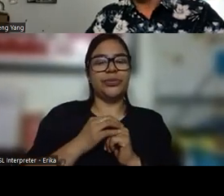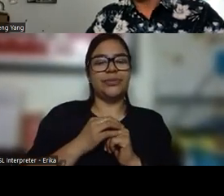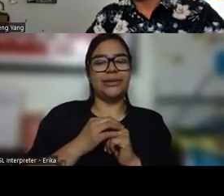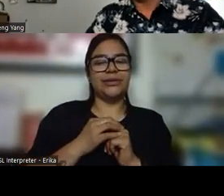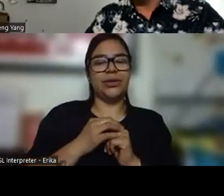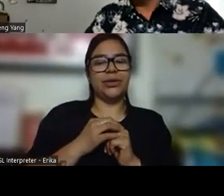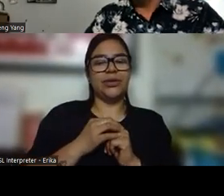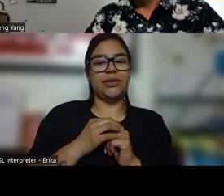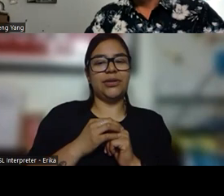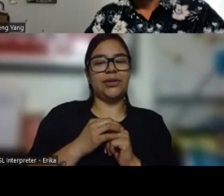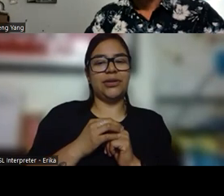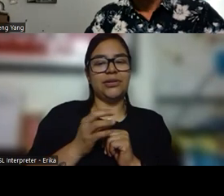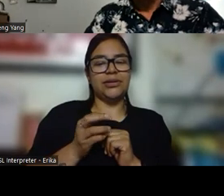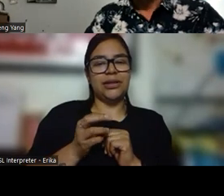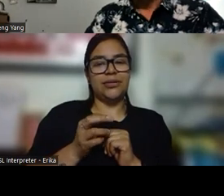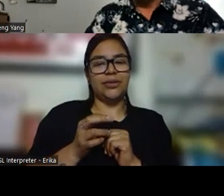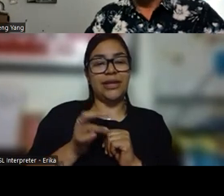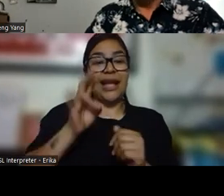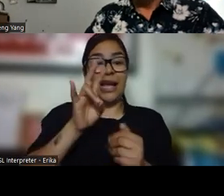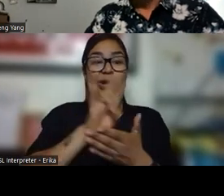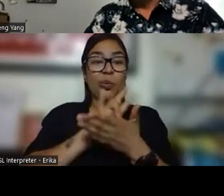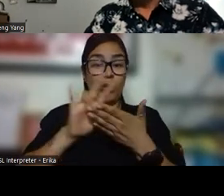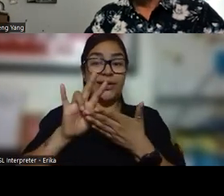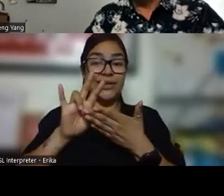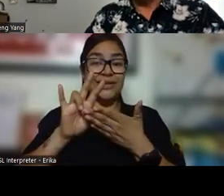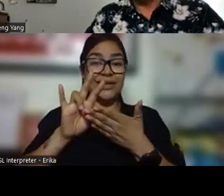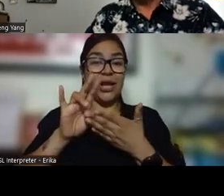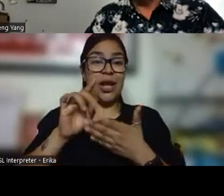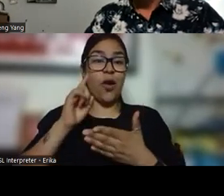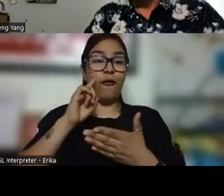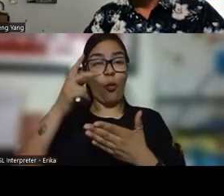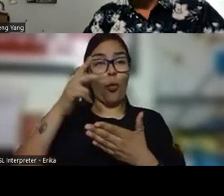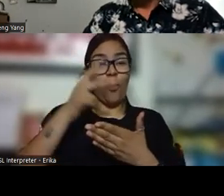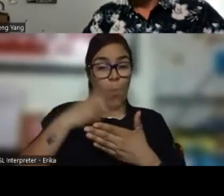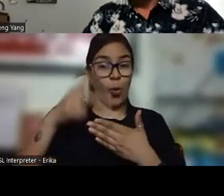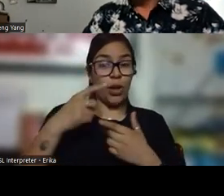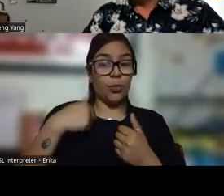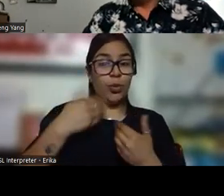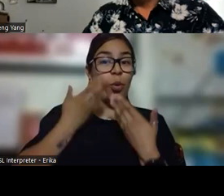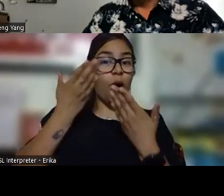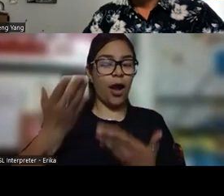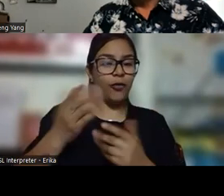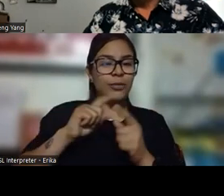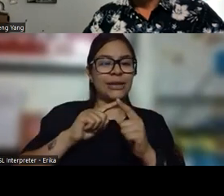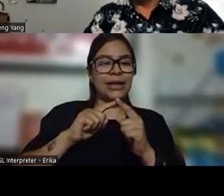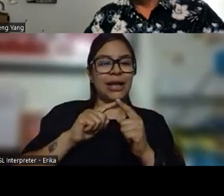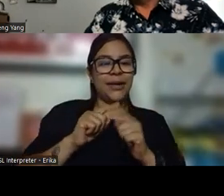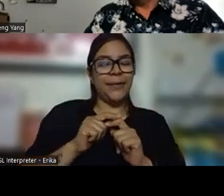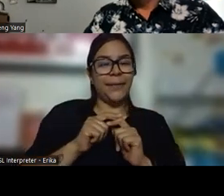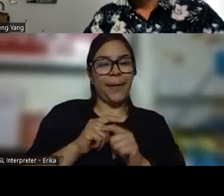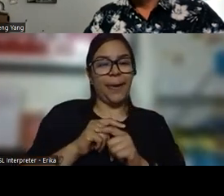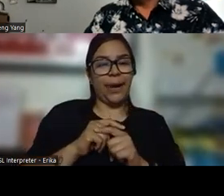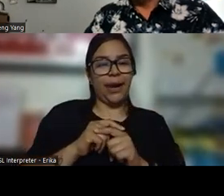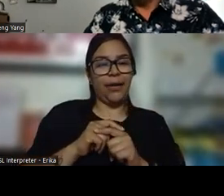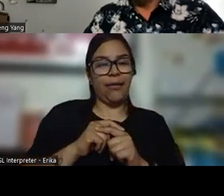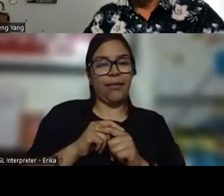puppy will last for 8 weeks and 7 weeks for the lesson activity and 1 week for